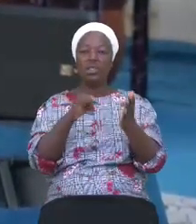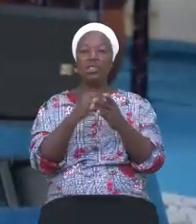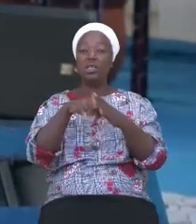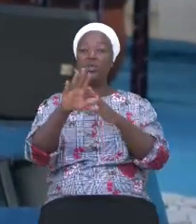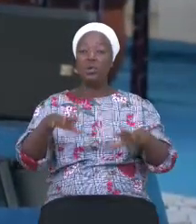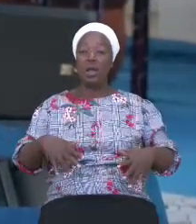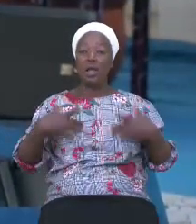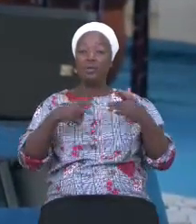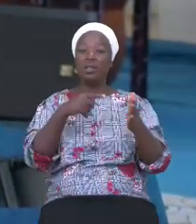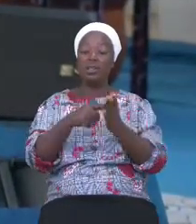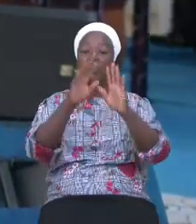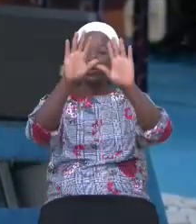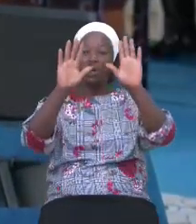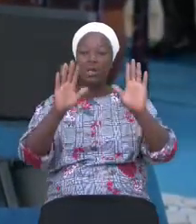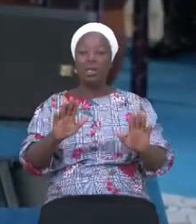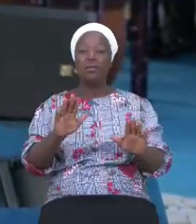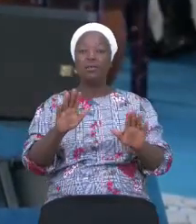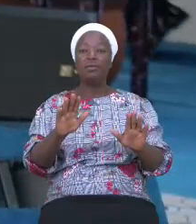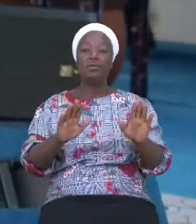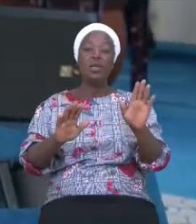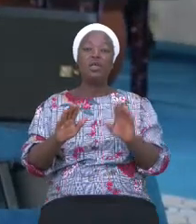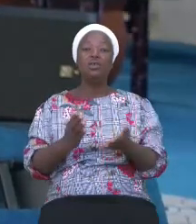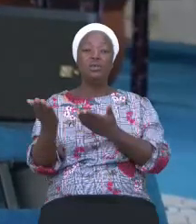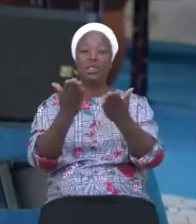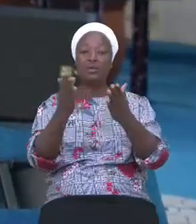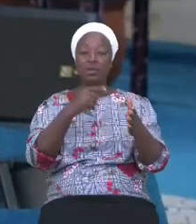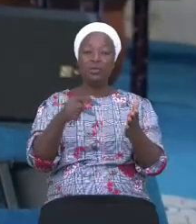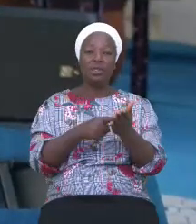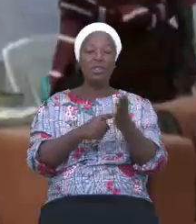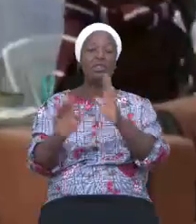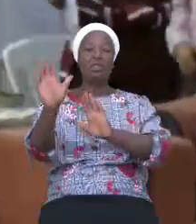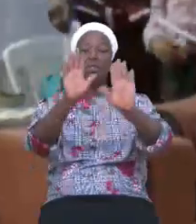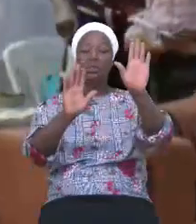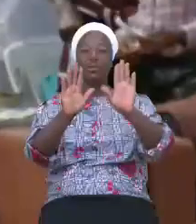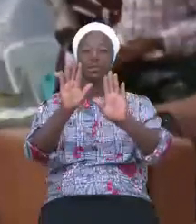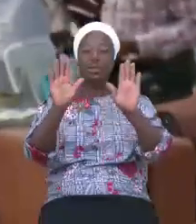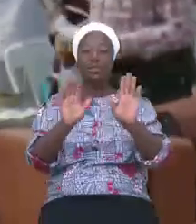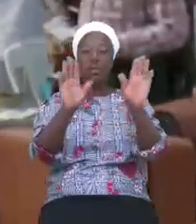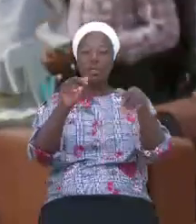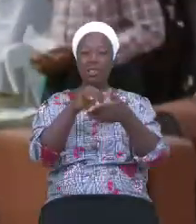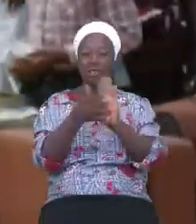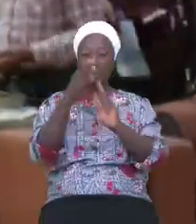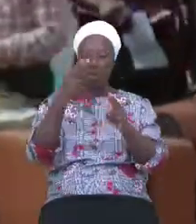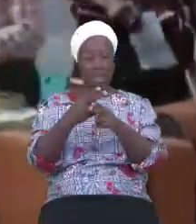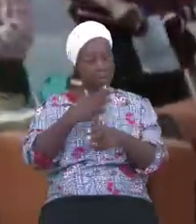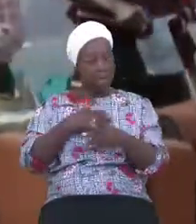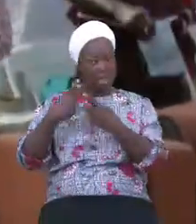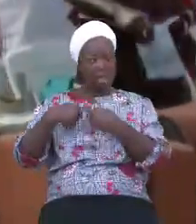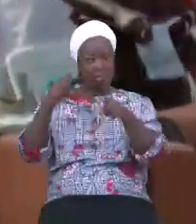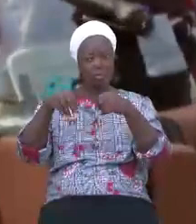wonderful service of this Sunday in Jesus' name. My heart goes out